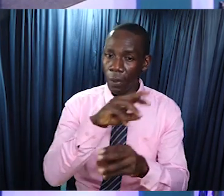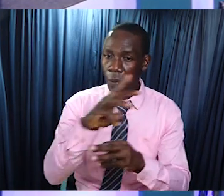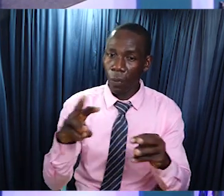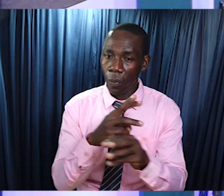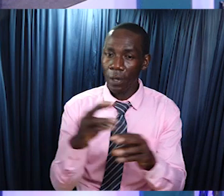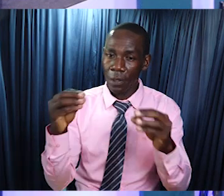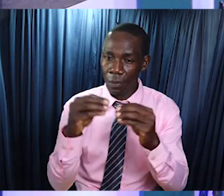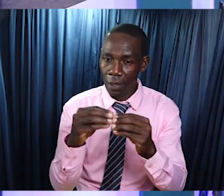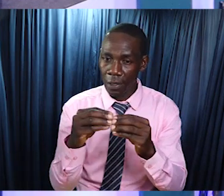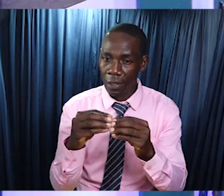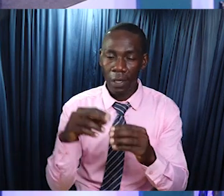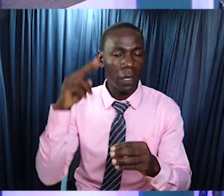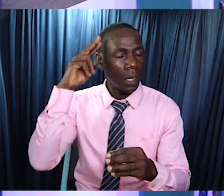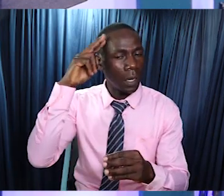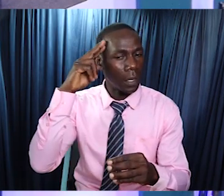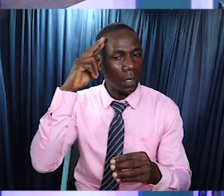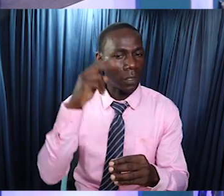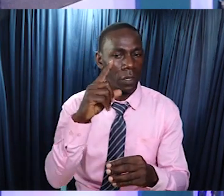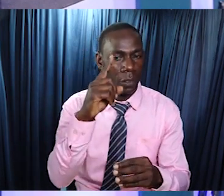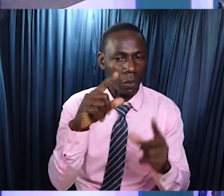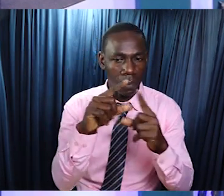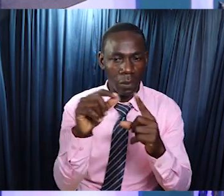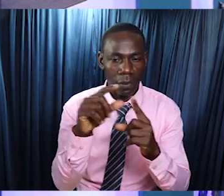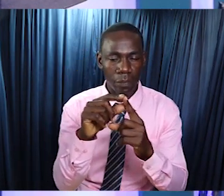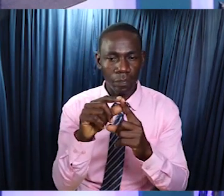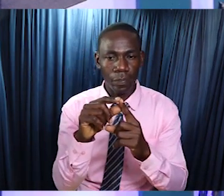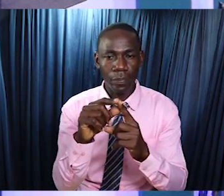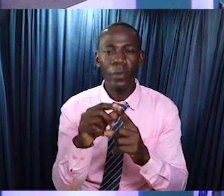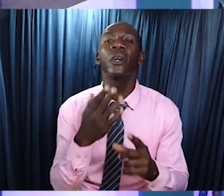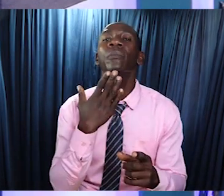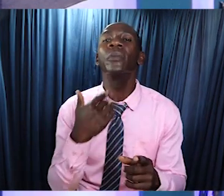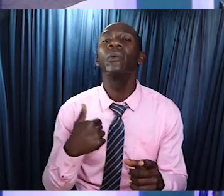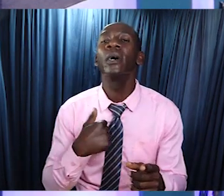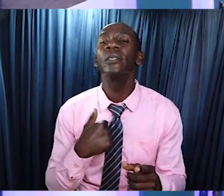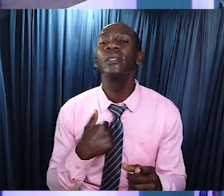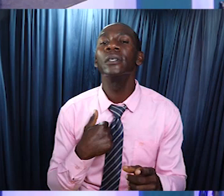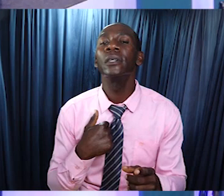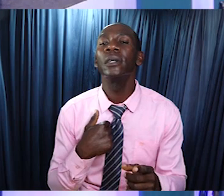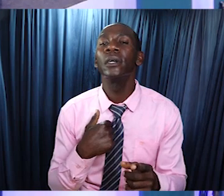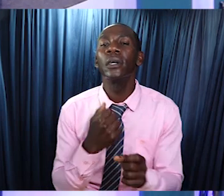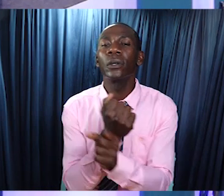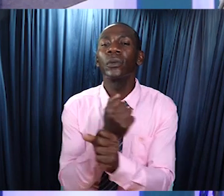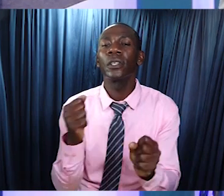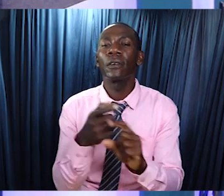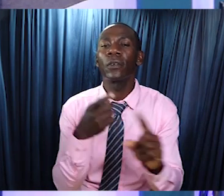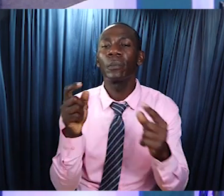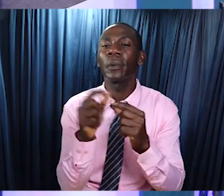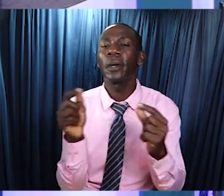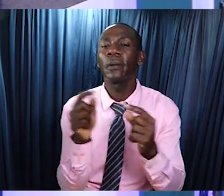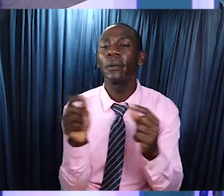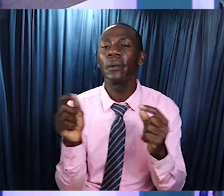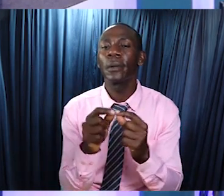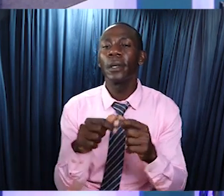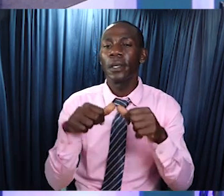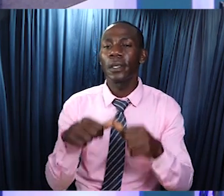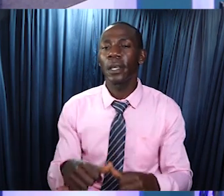wakipatana. Two on earth when you reason together. Katika jambo lolote lile. Upon any matter whatsoever. Mimi kutaka nataka. nataka, I truly want niokolewe na uchungu huu, to be safe from